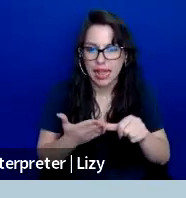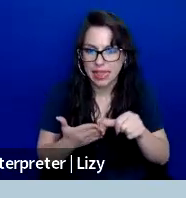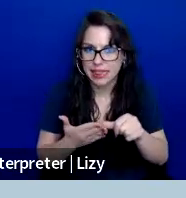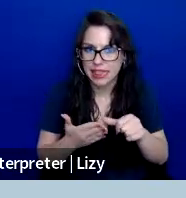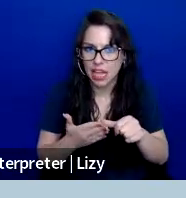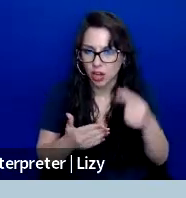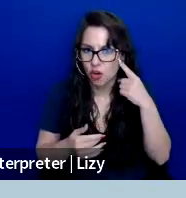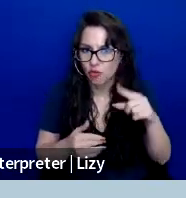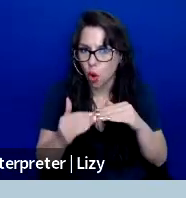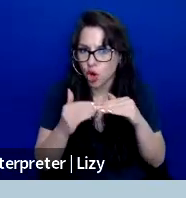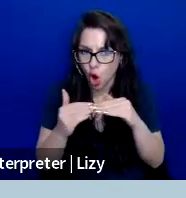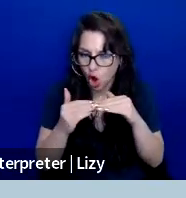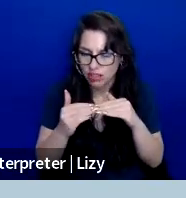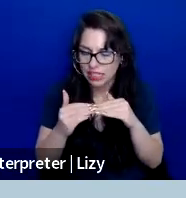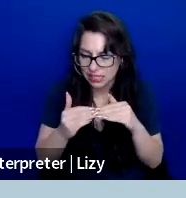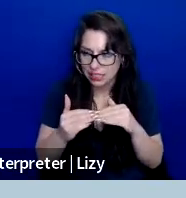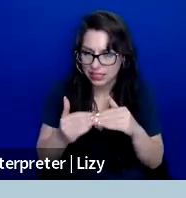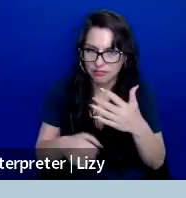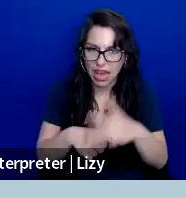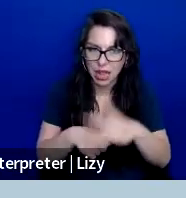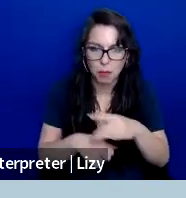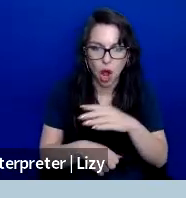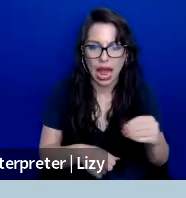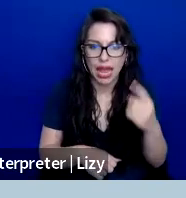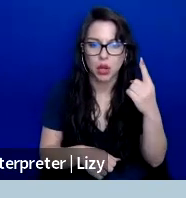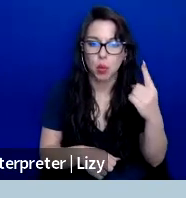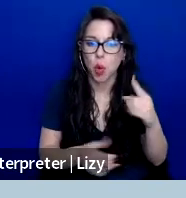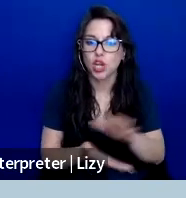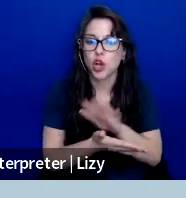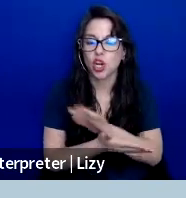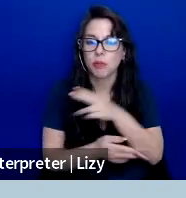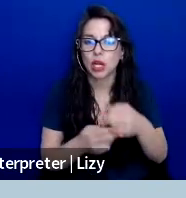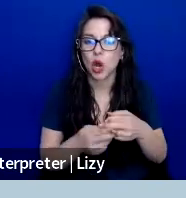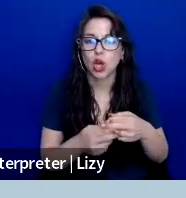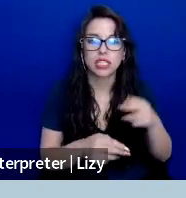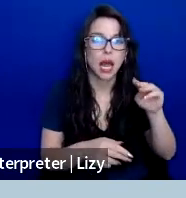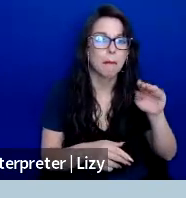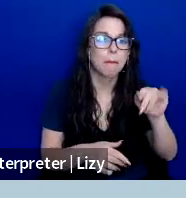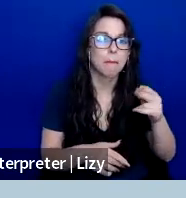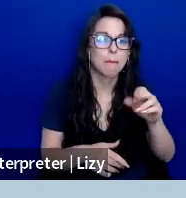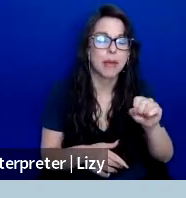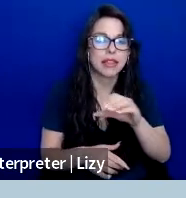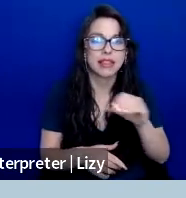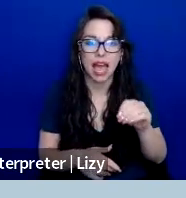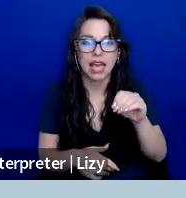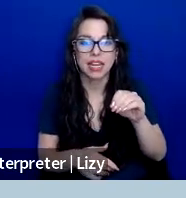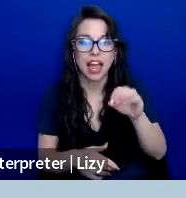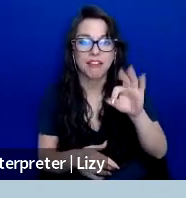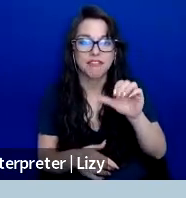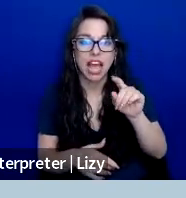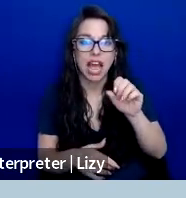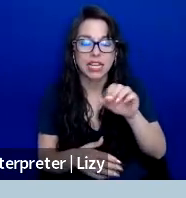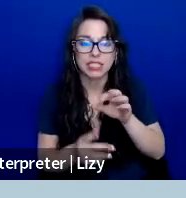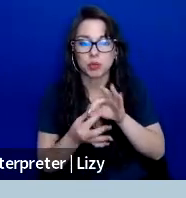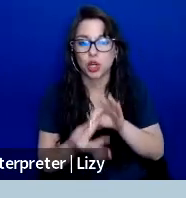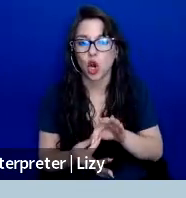out, but there's also a document called Myths and Facts Surrounding Assistive Technology Devices. And I have to say,